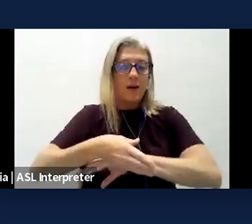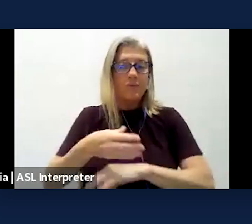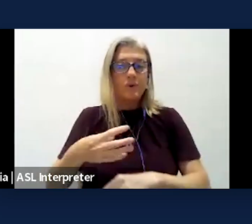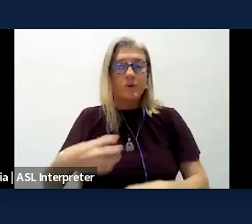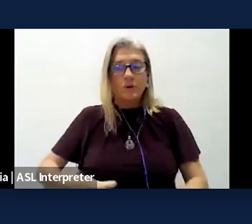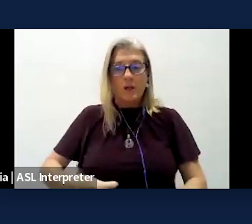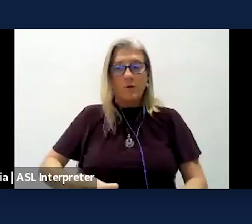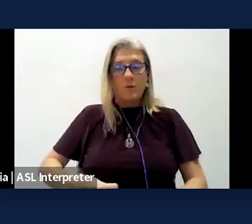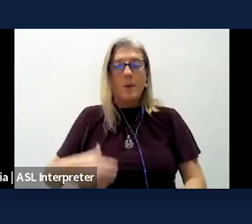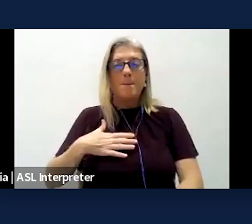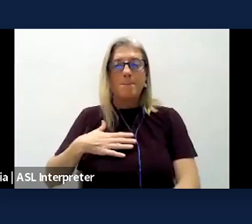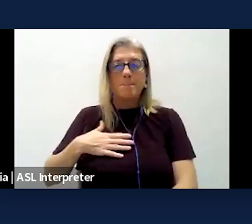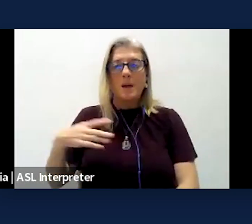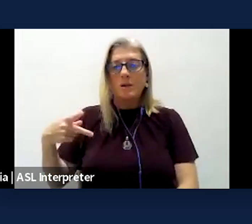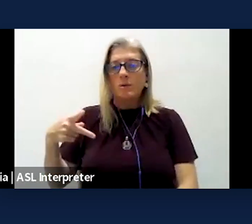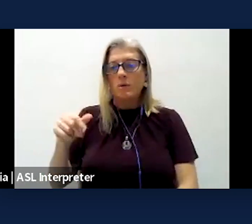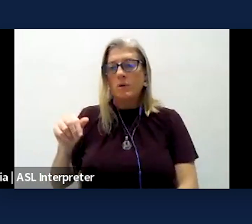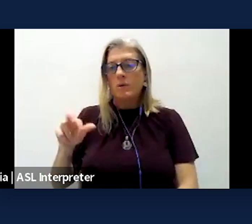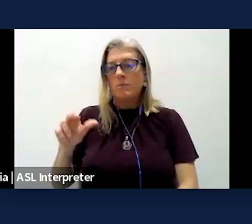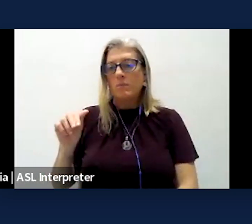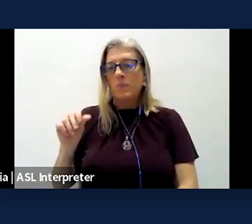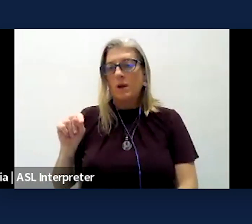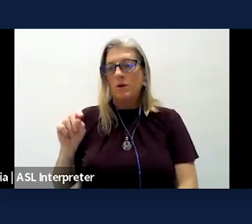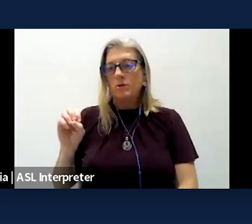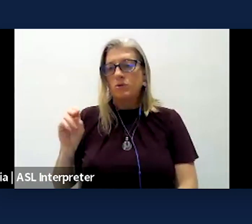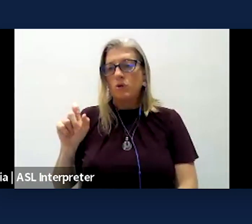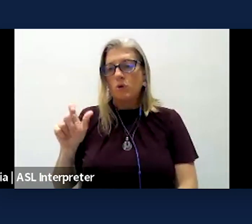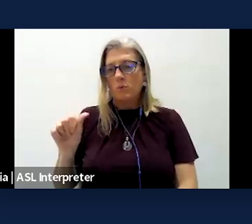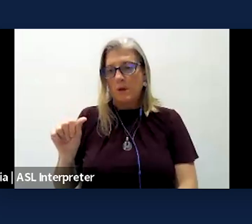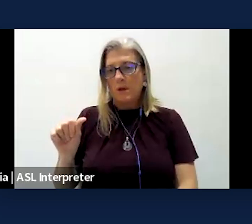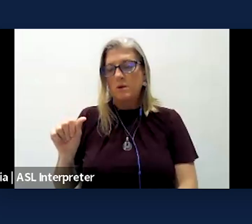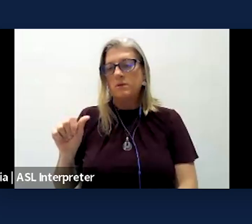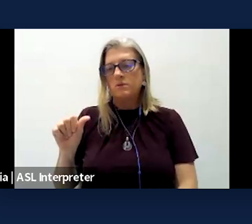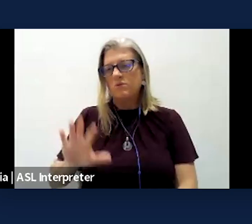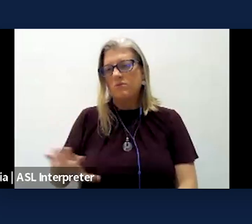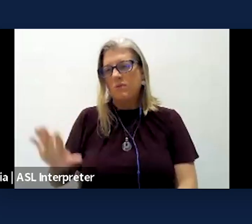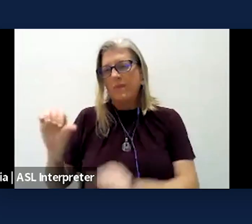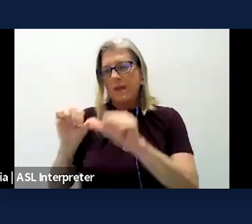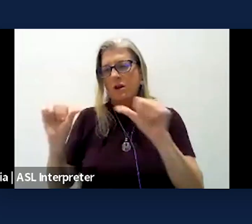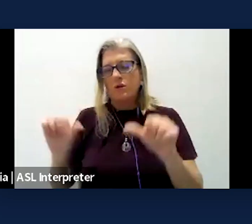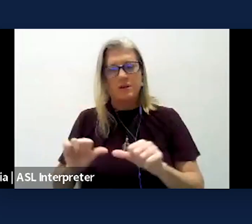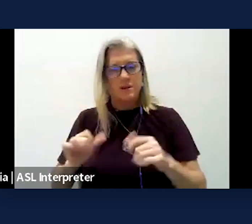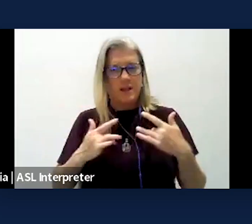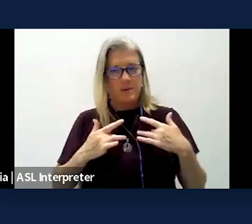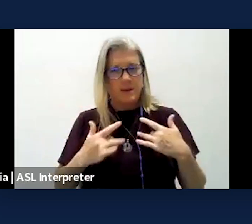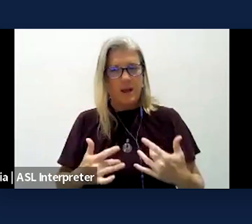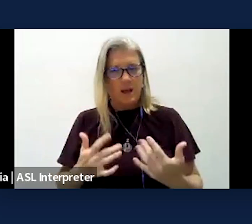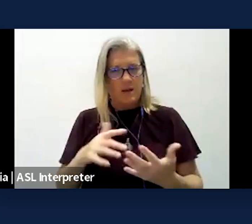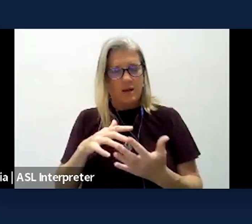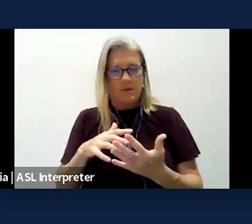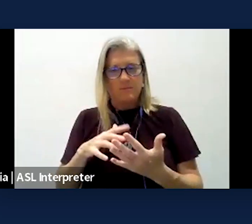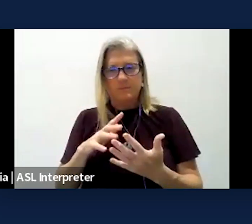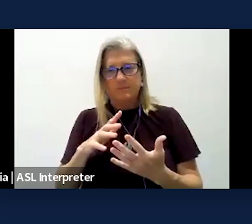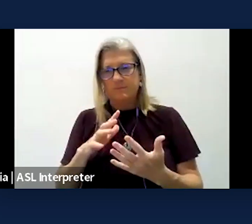Mine was peristomal, so it was around the stoma area. But does that make me susceptible in other areas